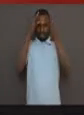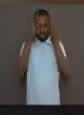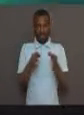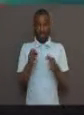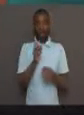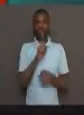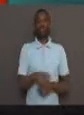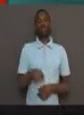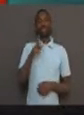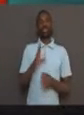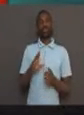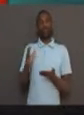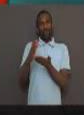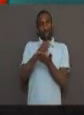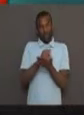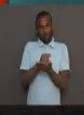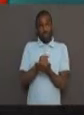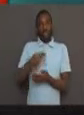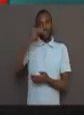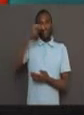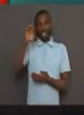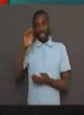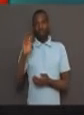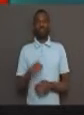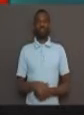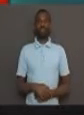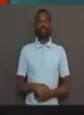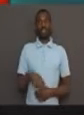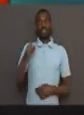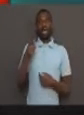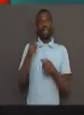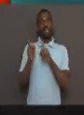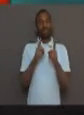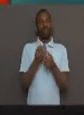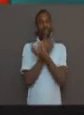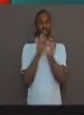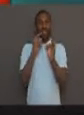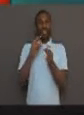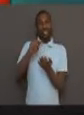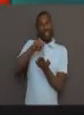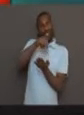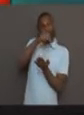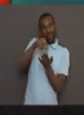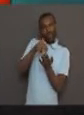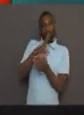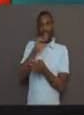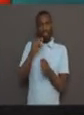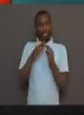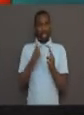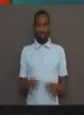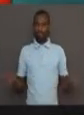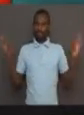We determined that they produce helium, a free neutron, and